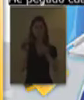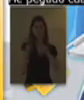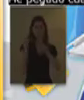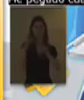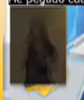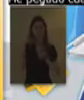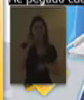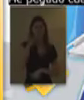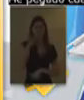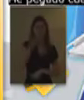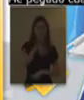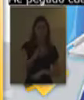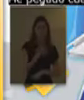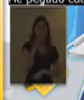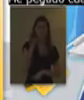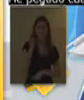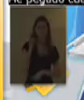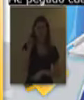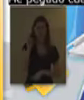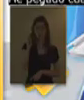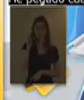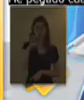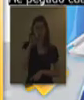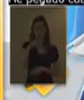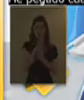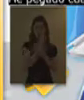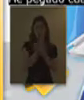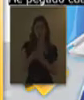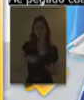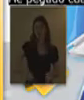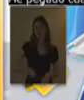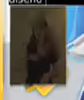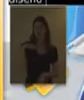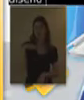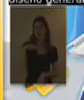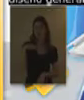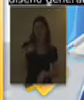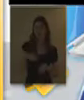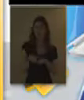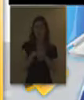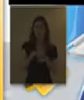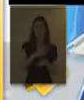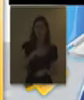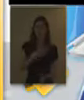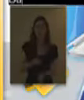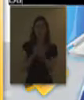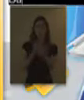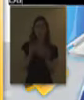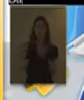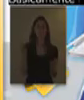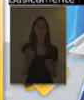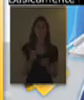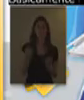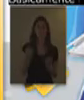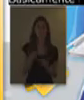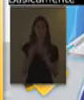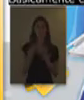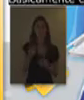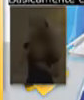have 4 images of the general design. Basically, I'd just like to say